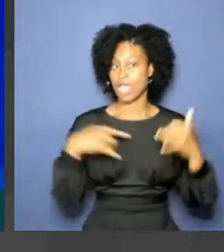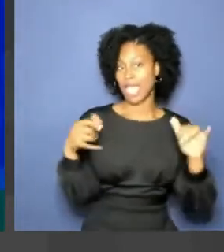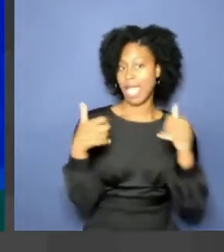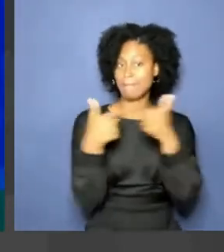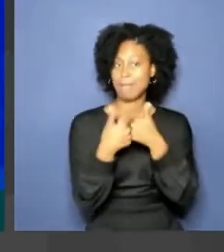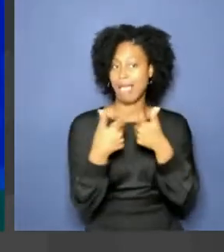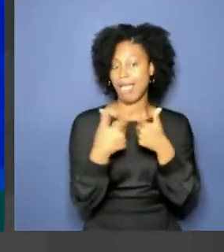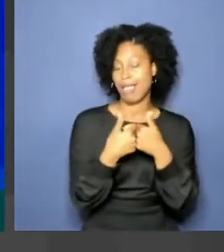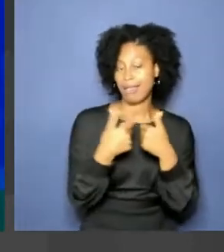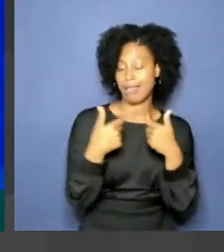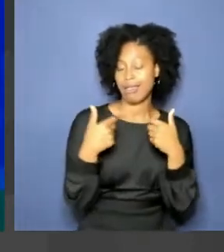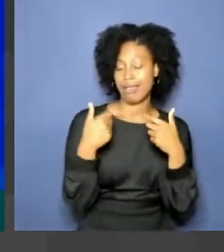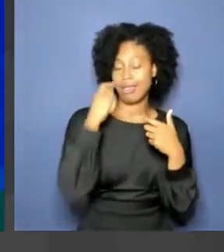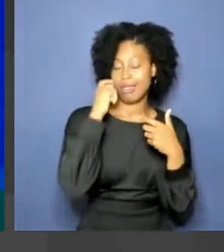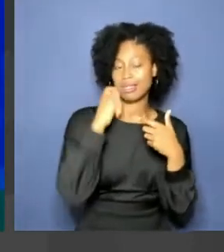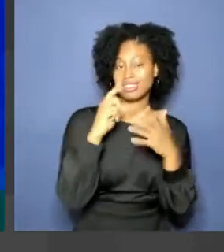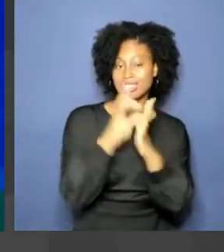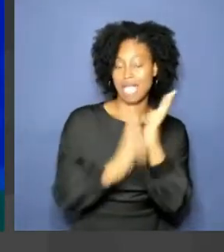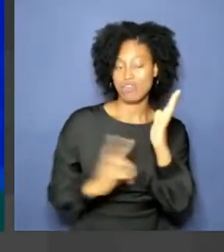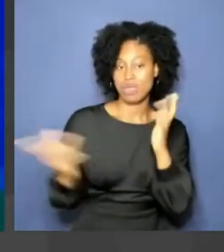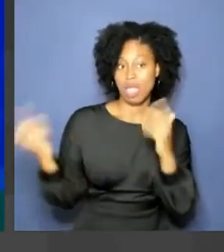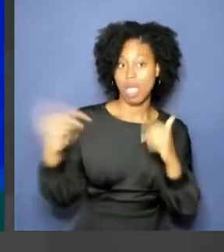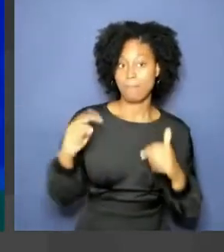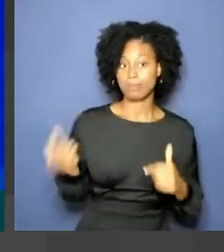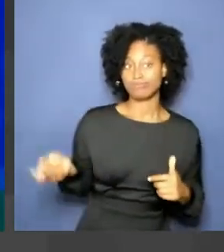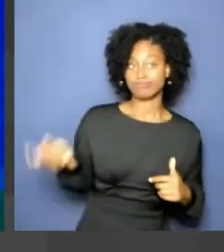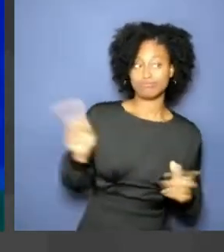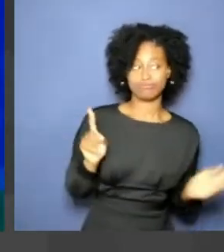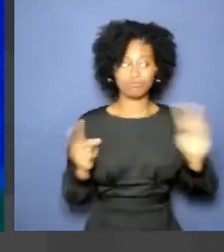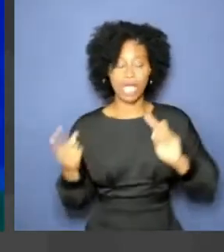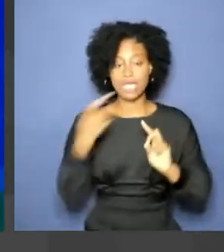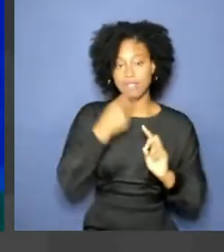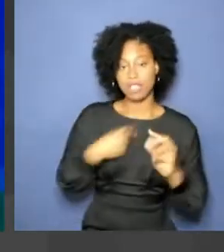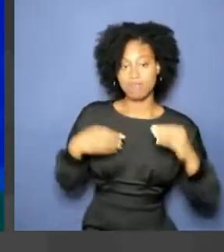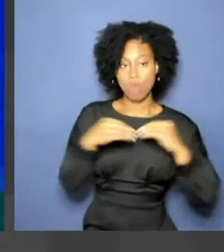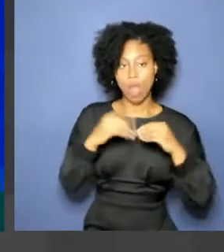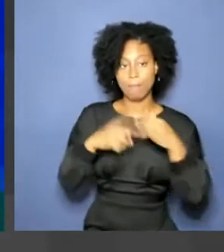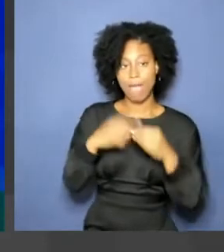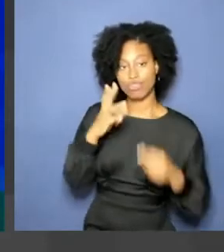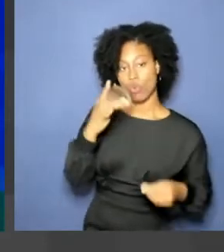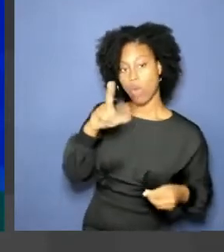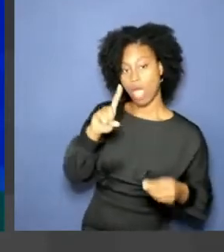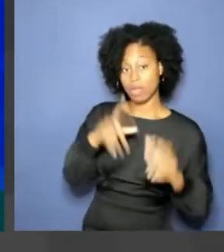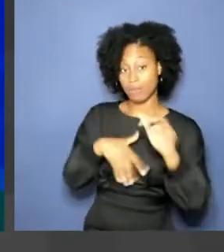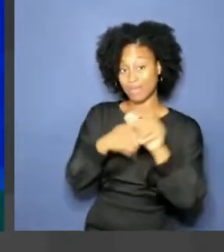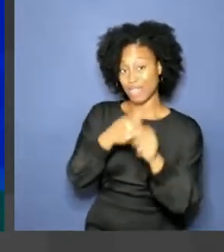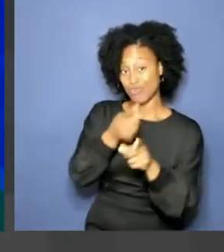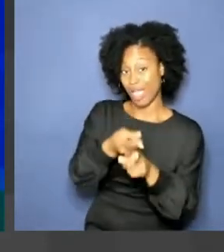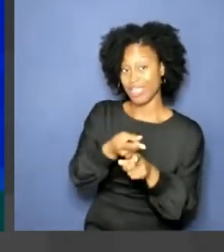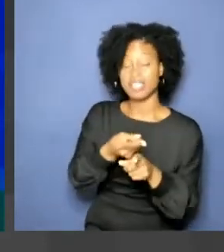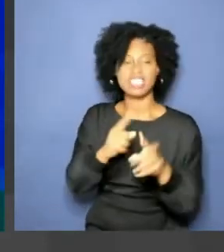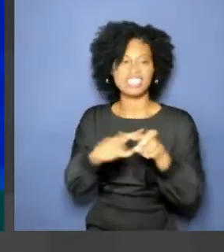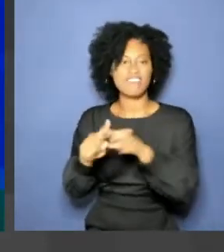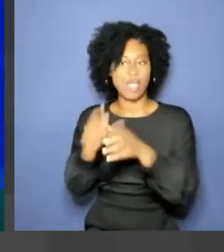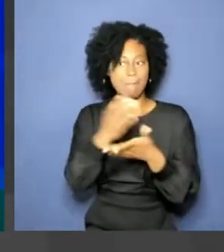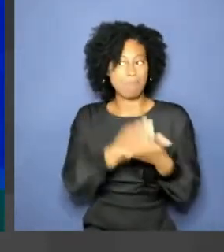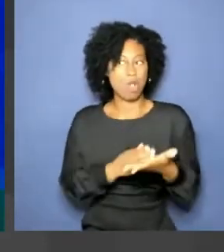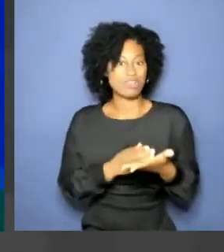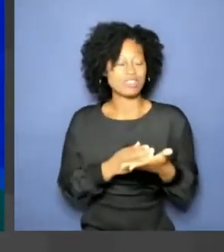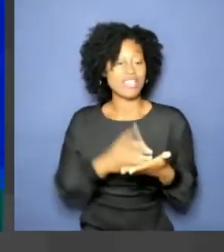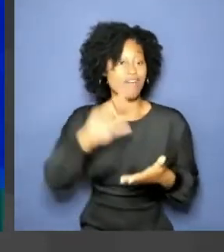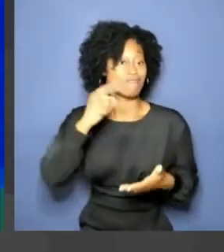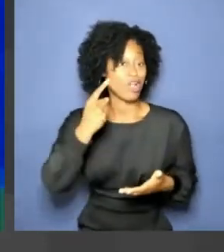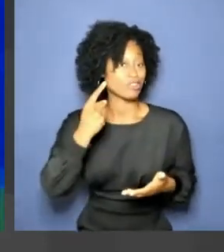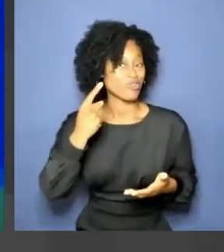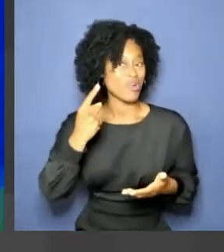and tell us more about specific things about the Wild Update because there's these different parts to it. And we have the first one